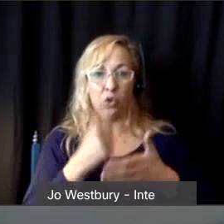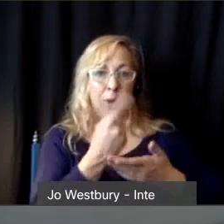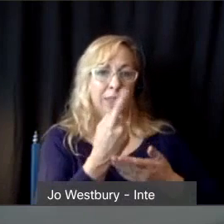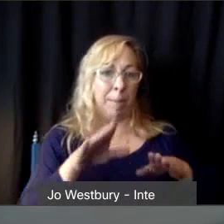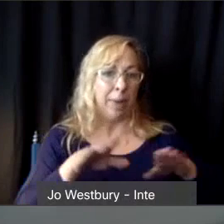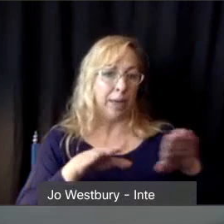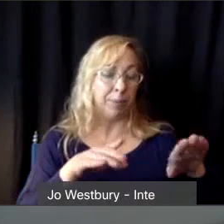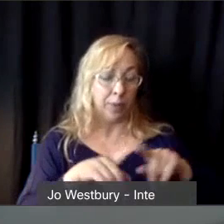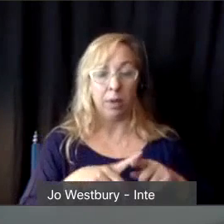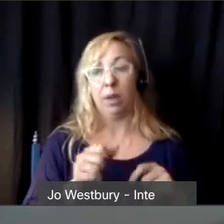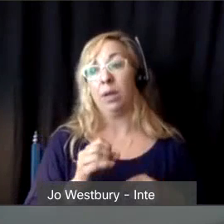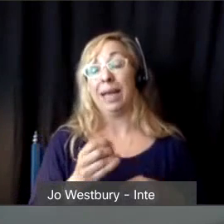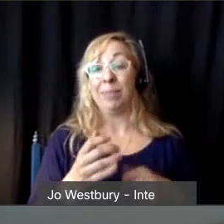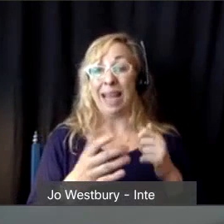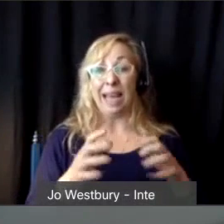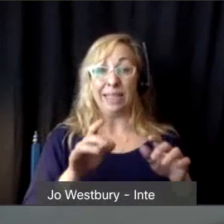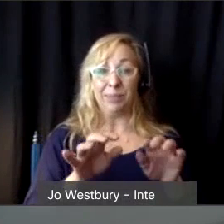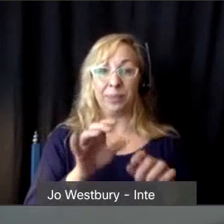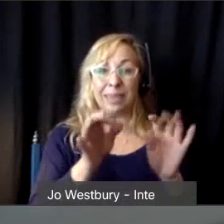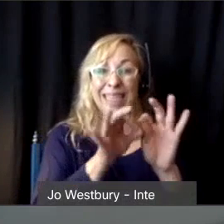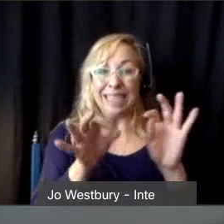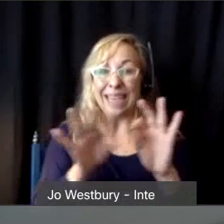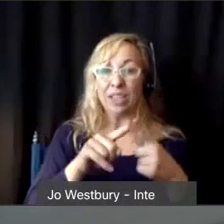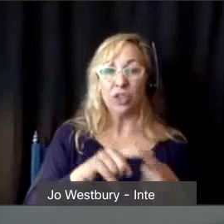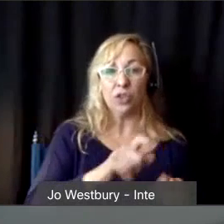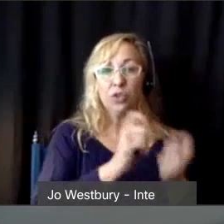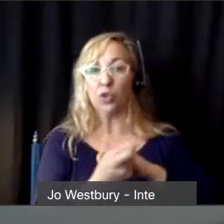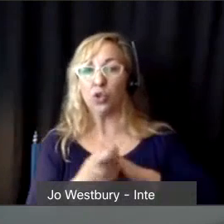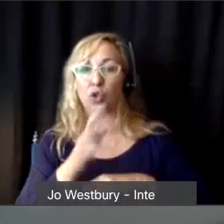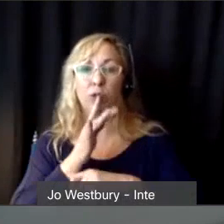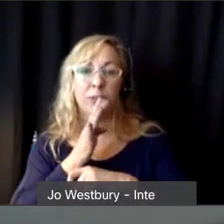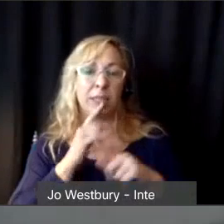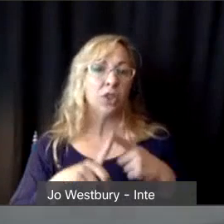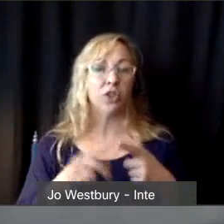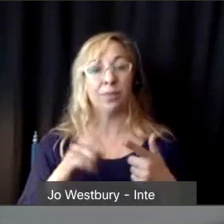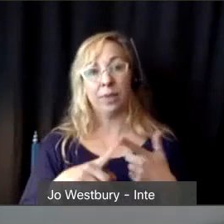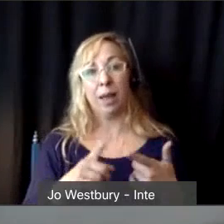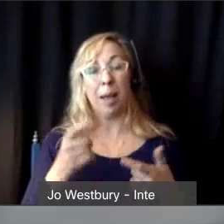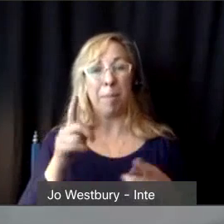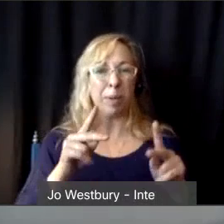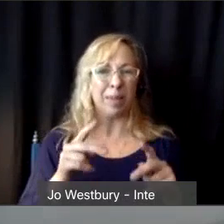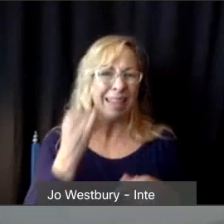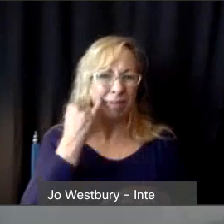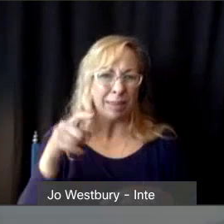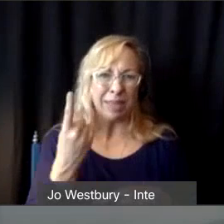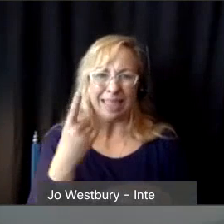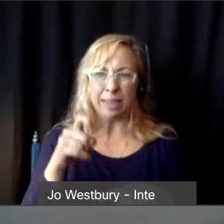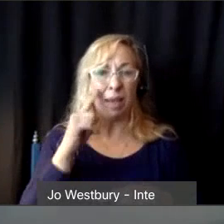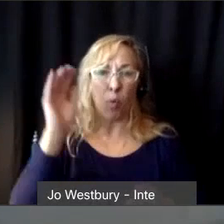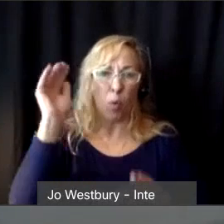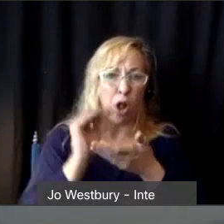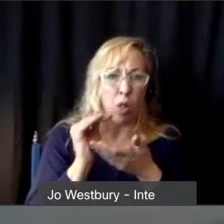Text-to-speech software, devices that enhance images for people with low vision, intercom systems, and other devices to